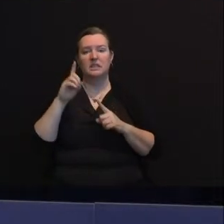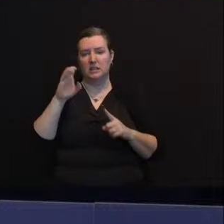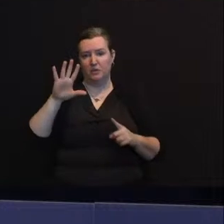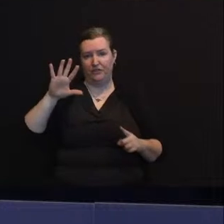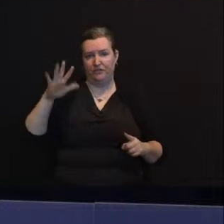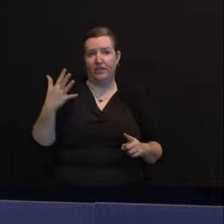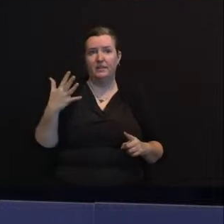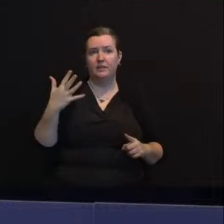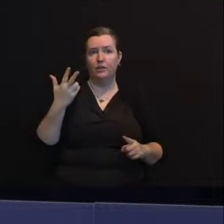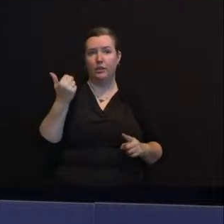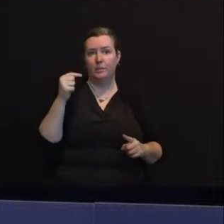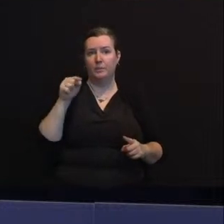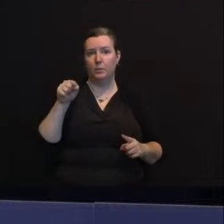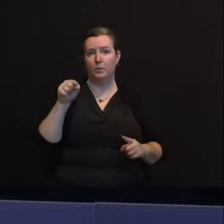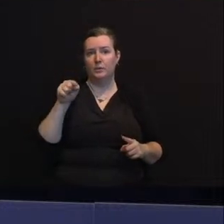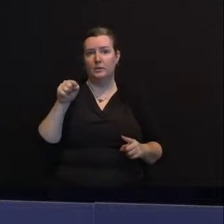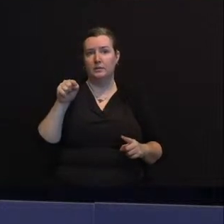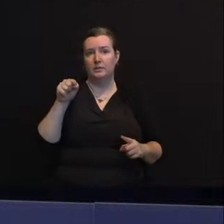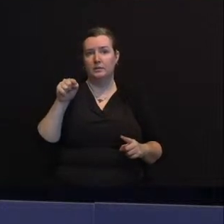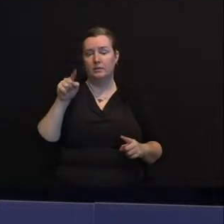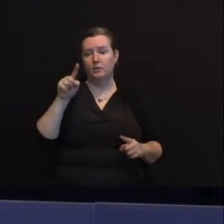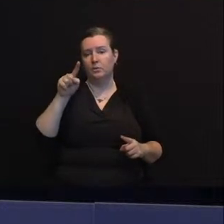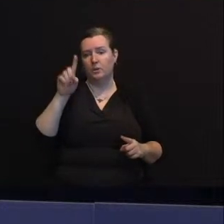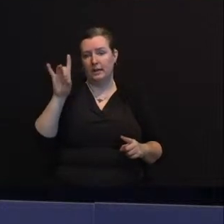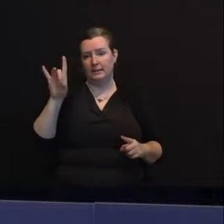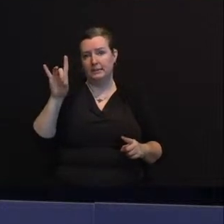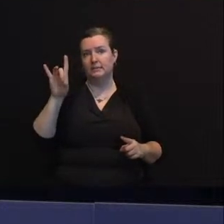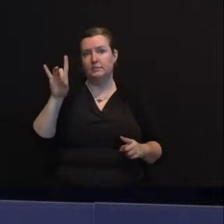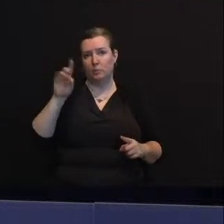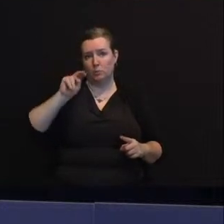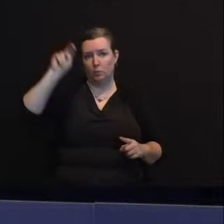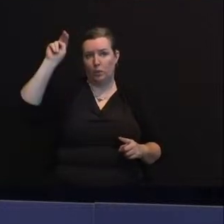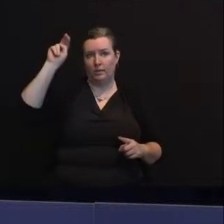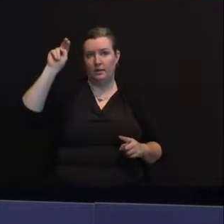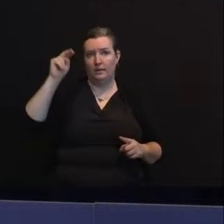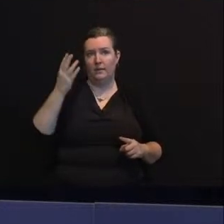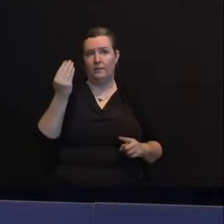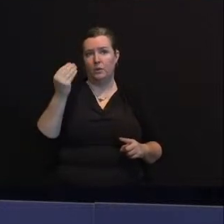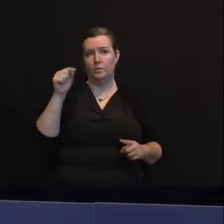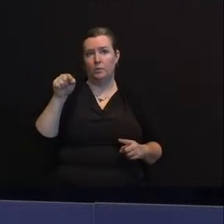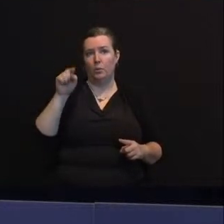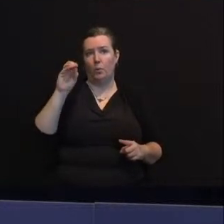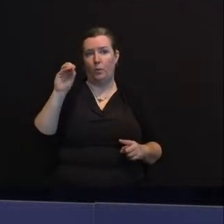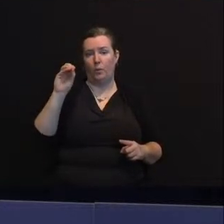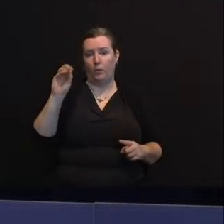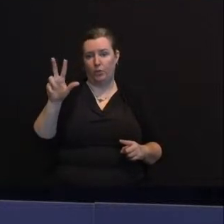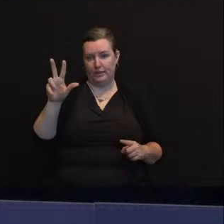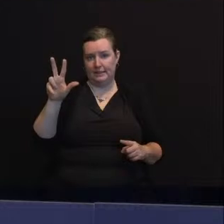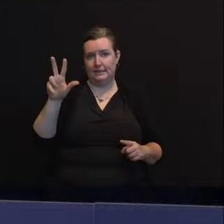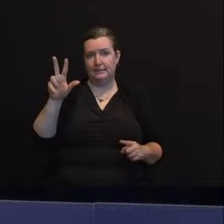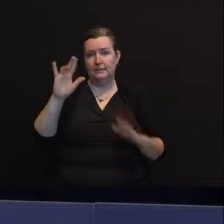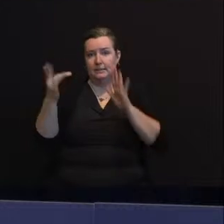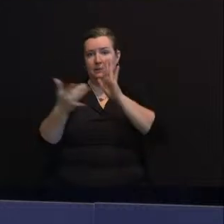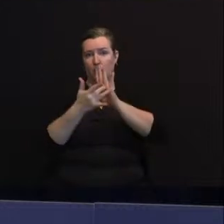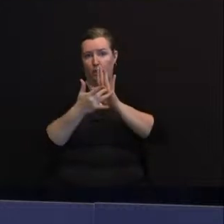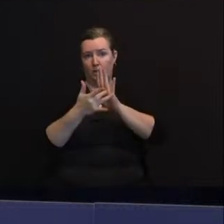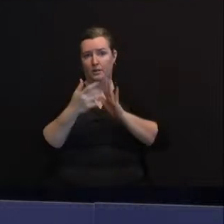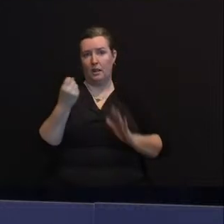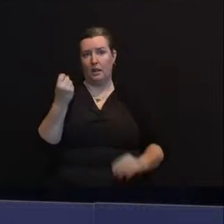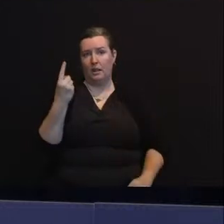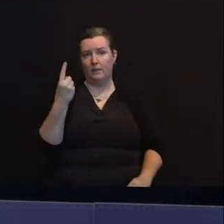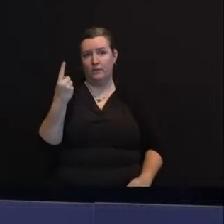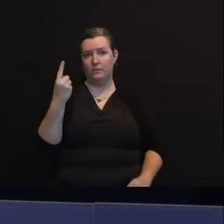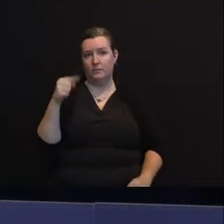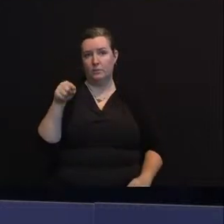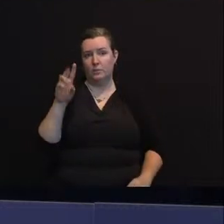is 13.18. Northern part of the state is 14.03, central